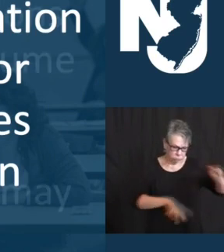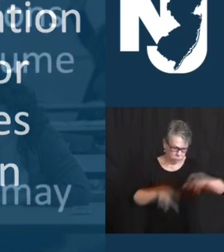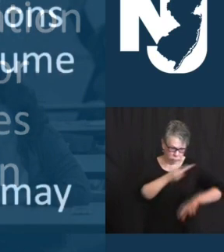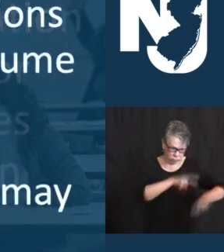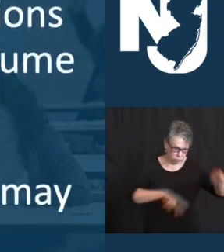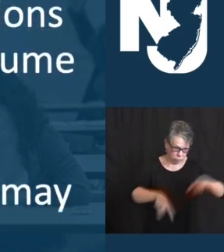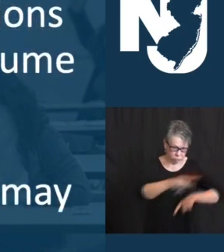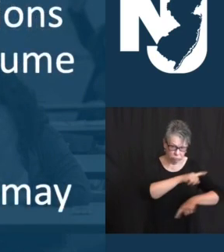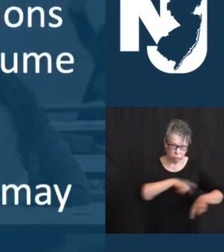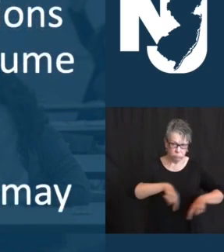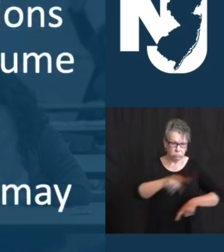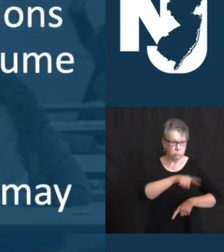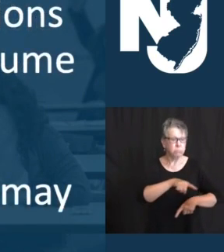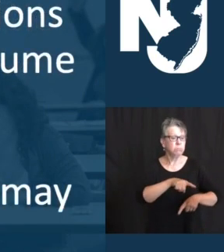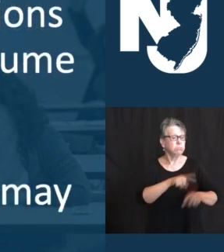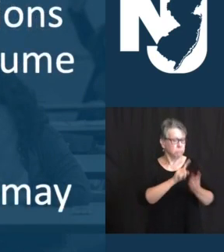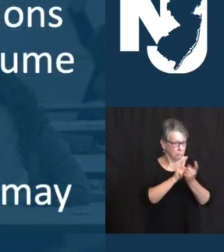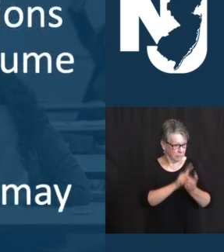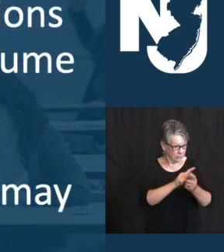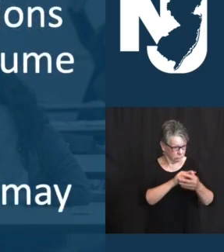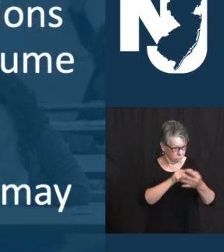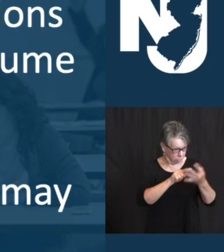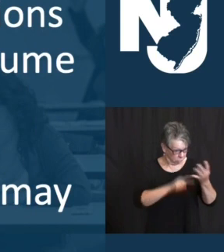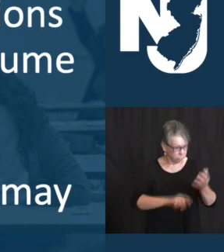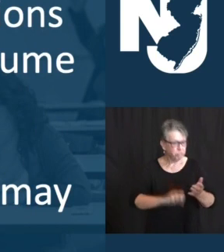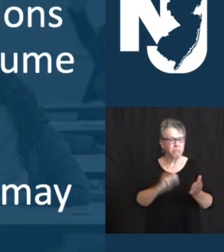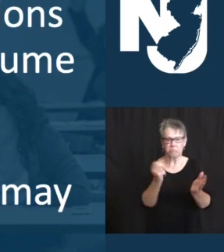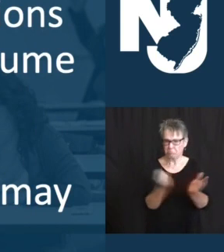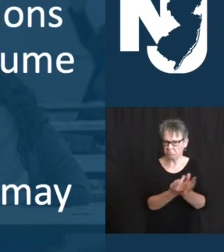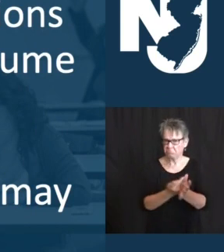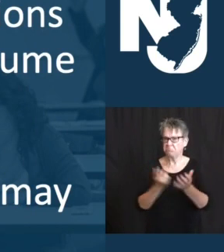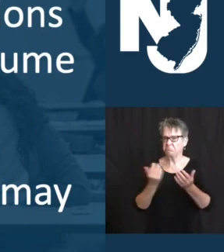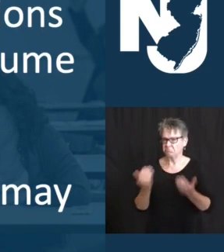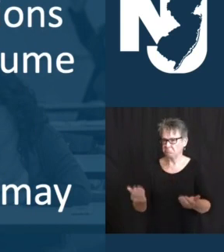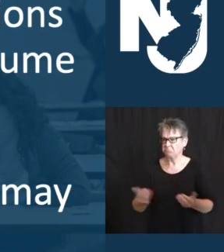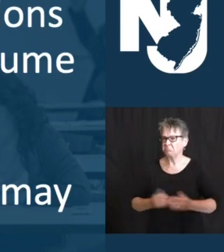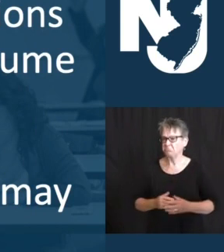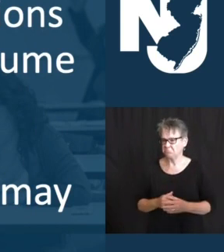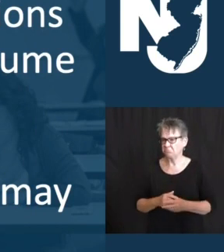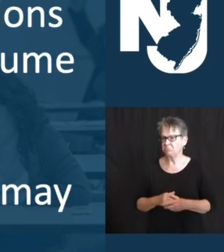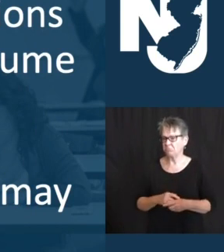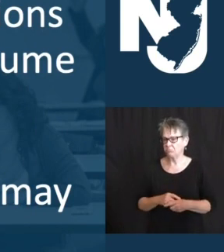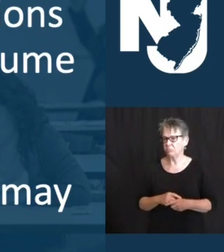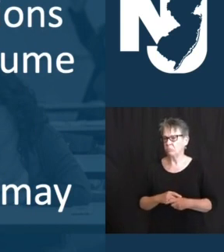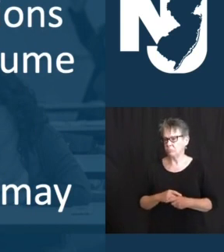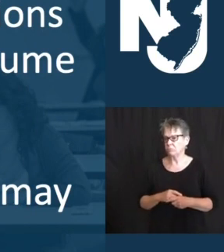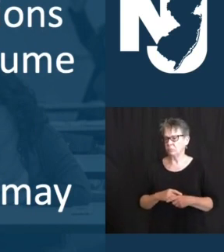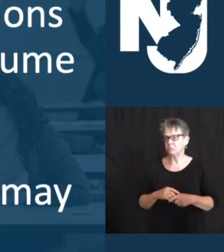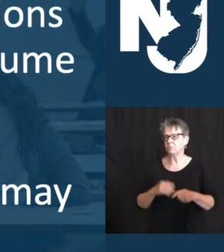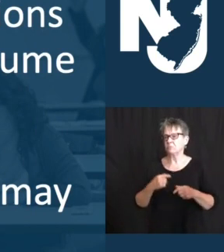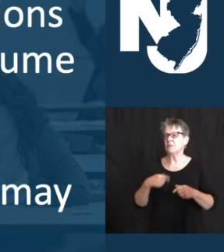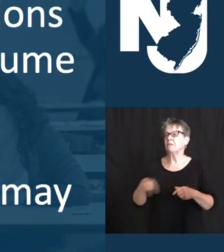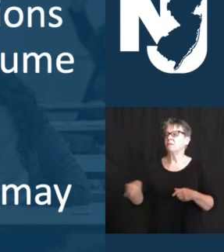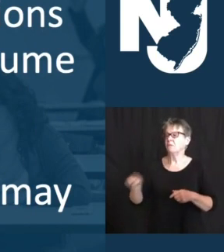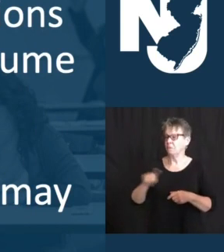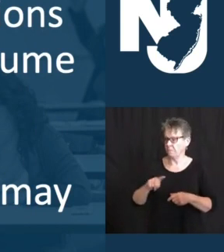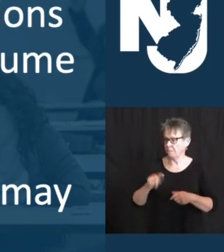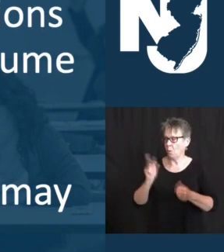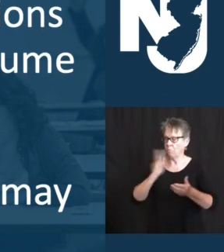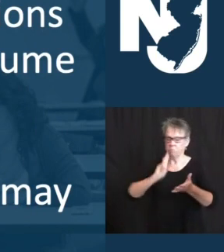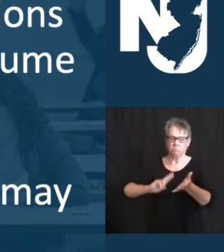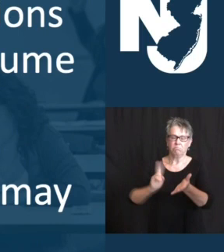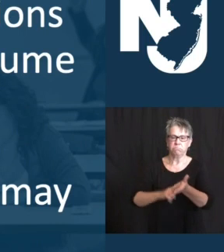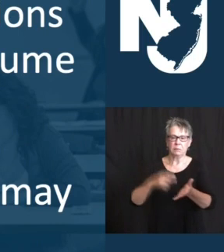issuing an executive order allowing in-person clinical, lab, and hands-on programming at institutions of